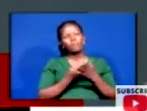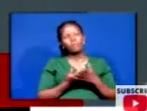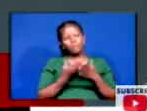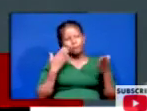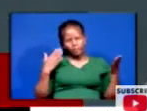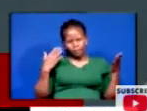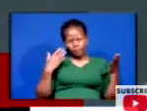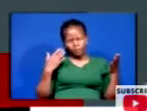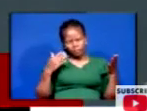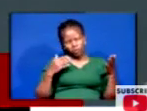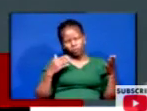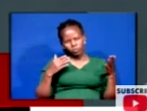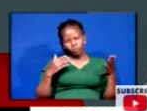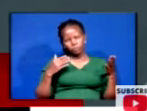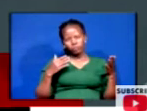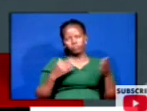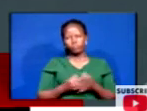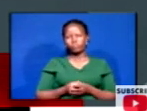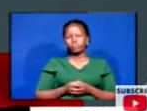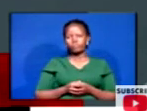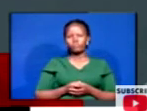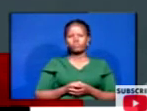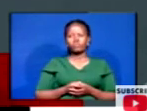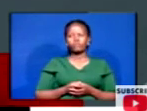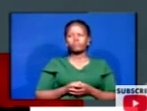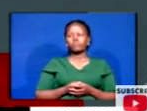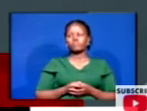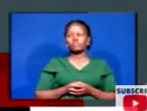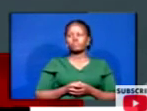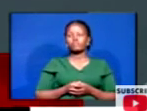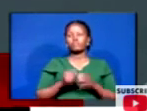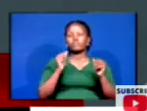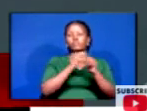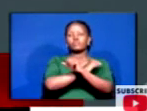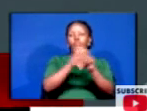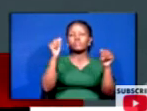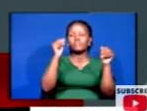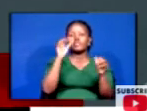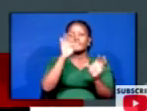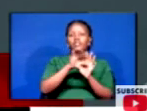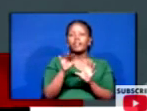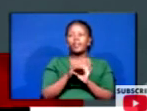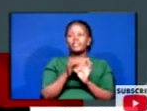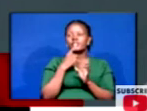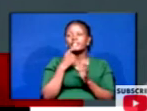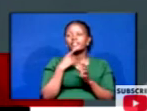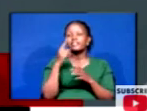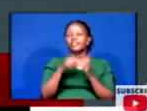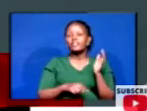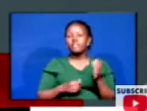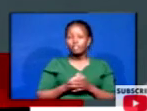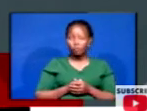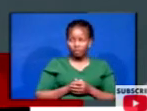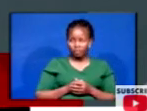Rowan to tell us, because you see, the president-elect said two things. He promised to place a call to